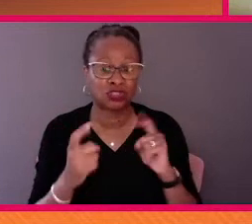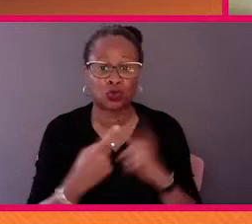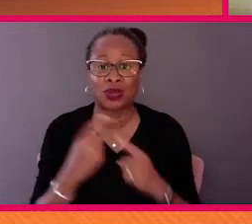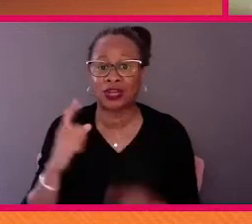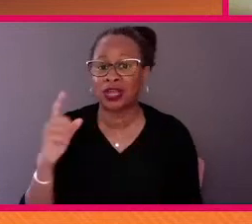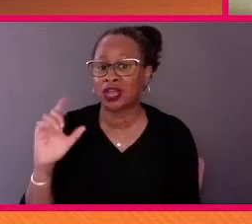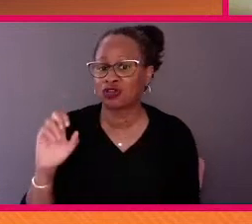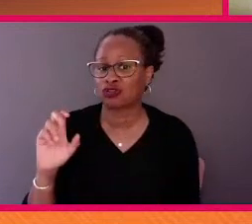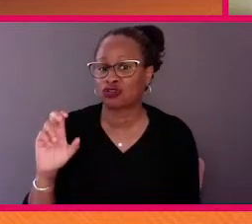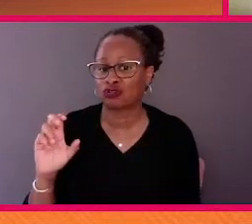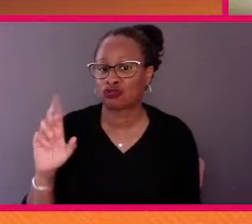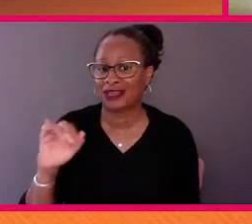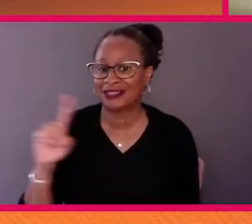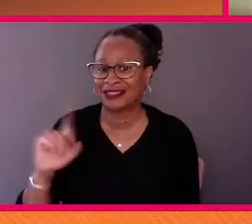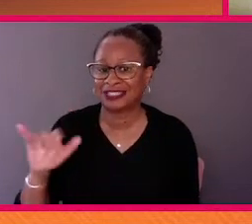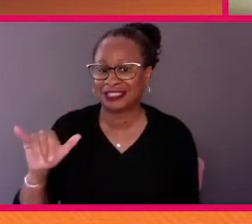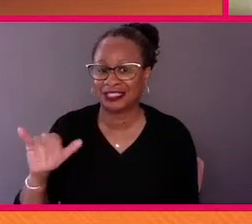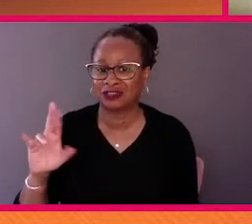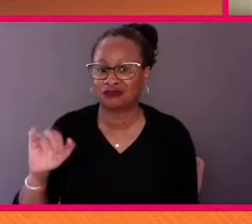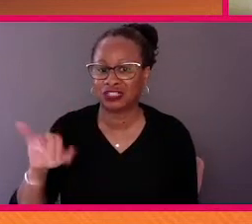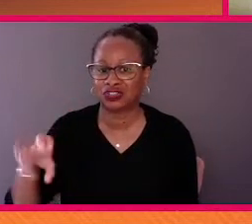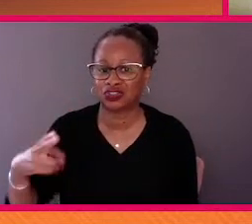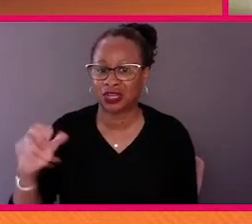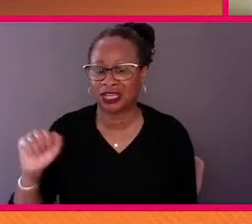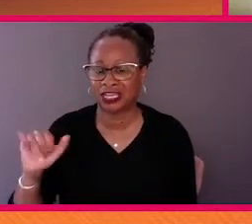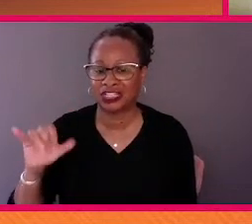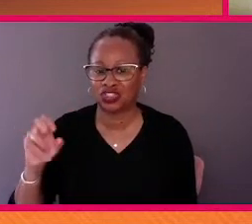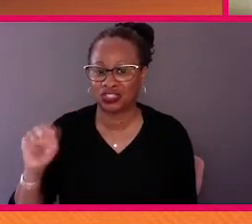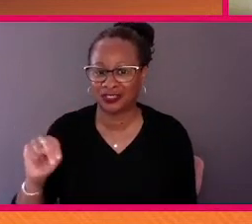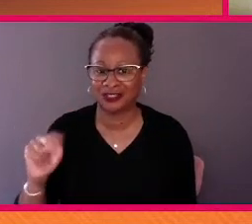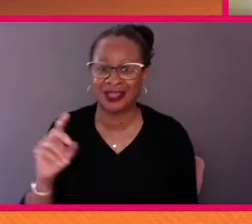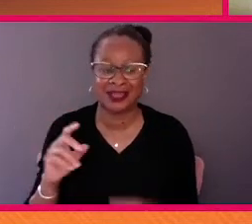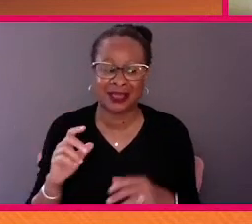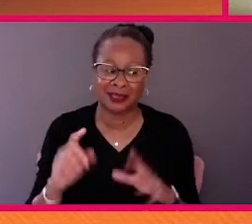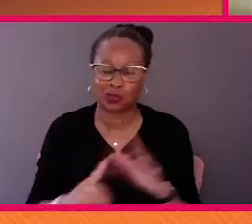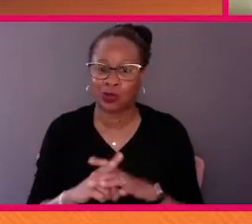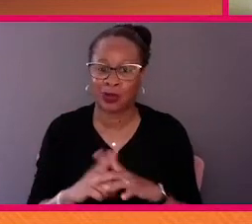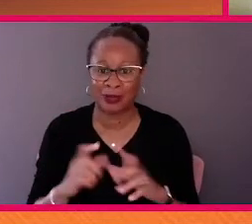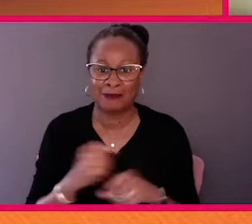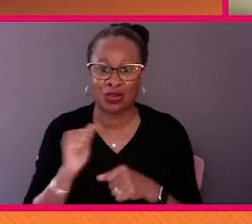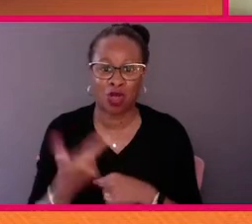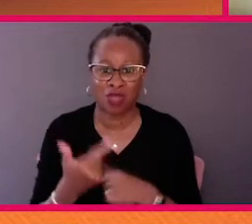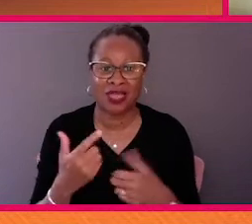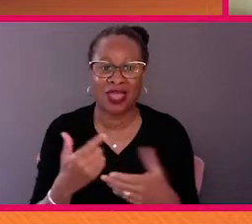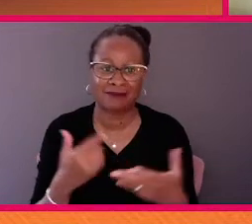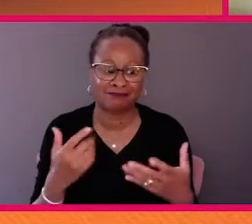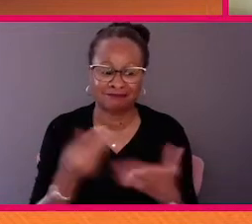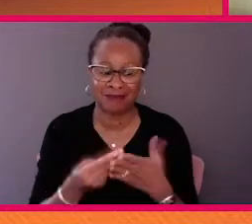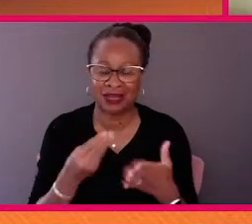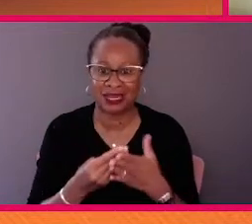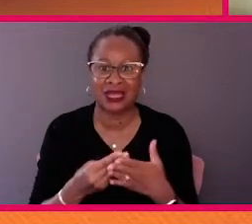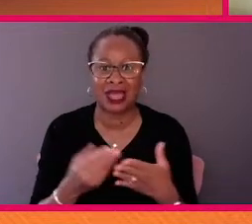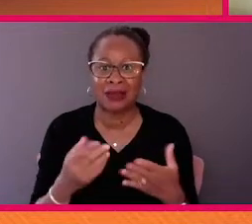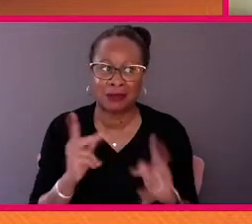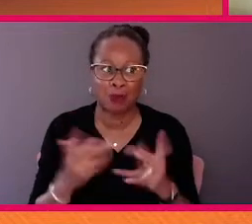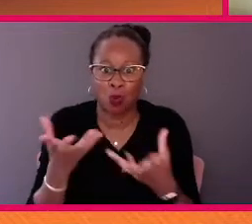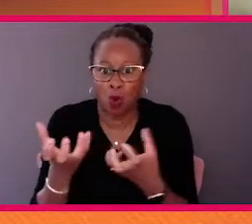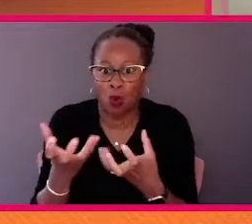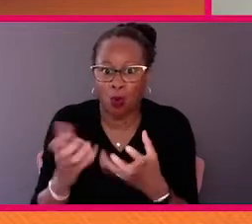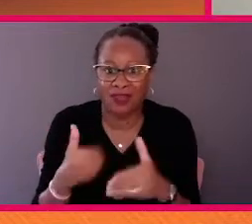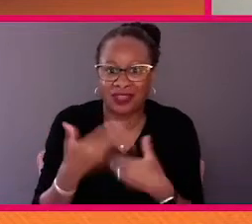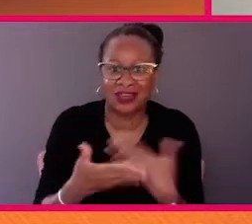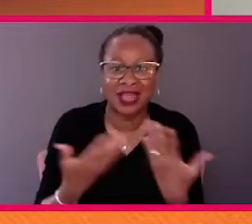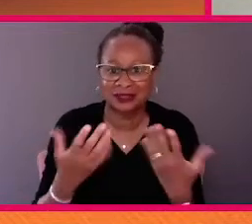money. I felt like immediately everybody wanted the next Crazy Rich Asians. And, you know, I think there's been,